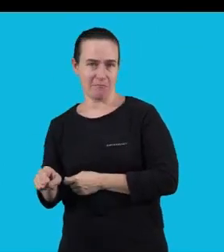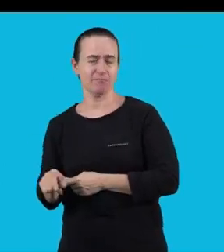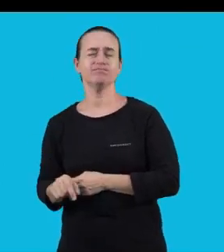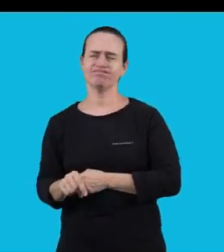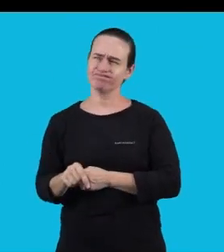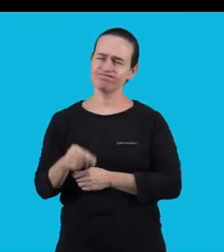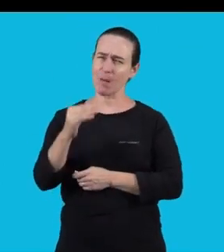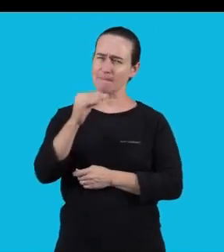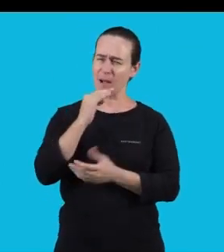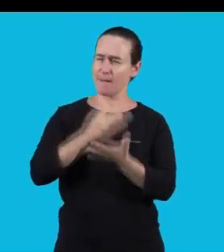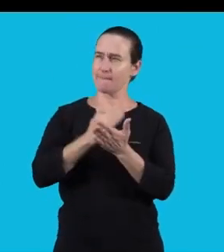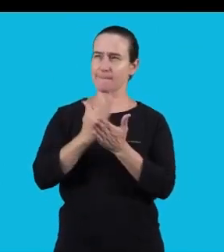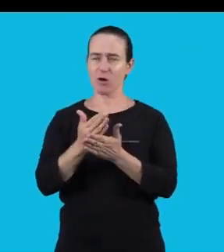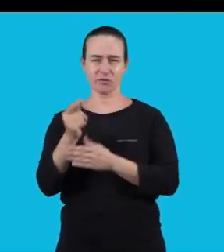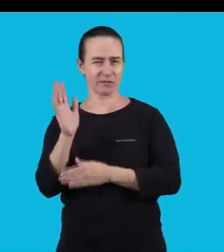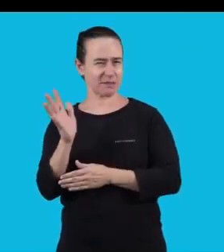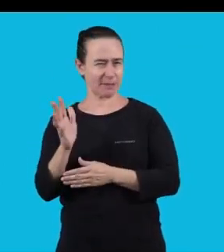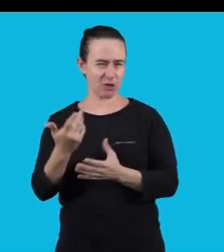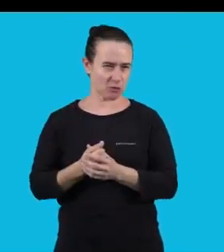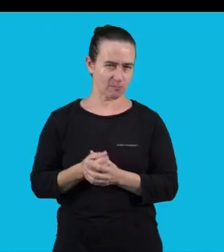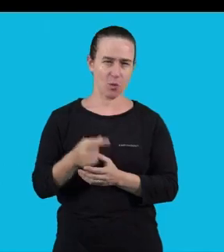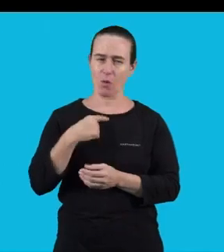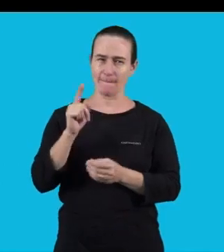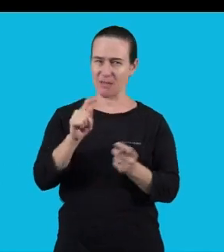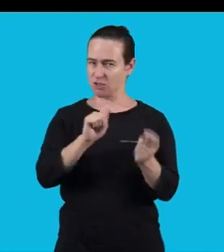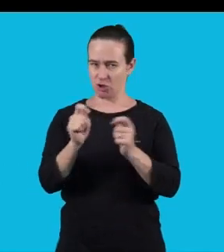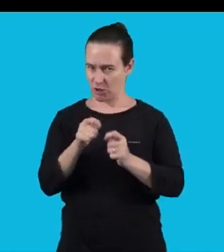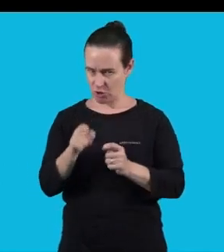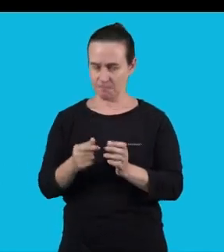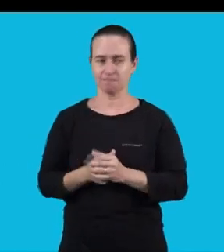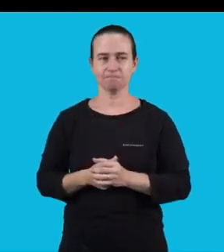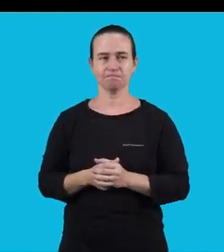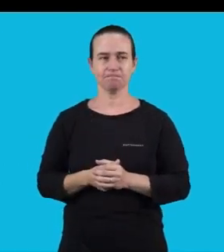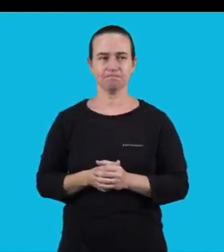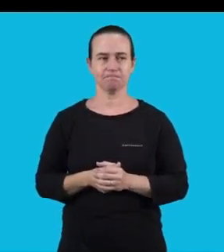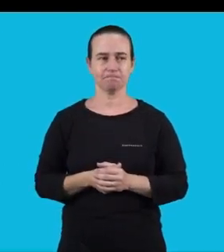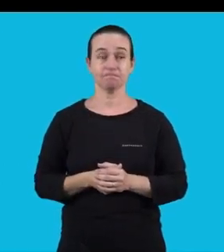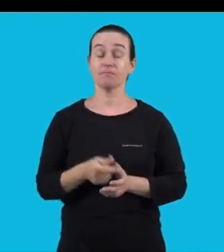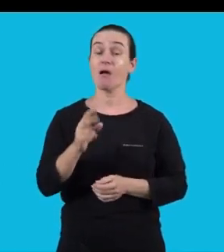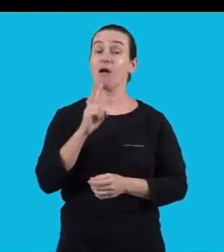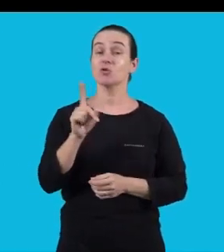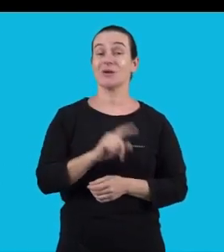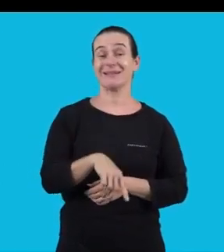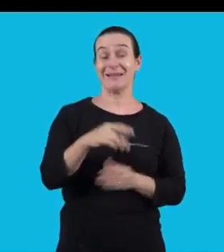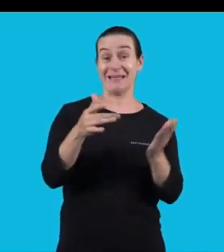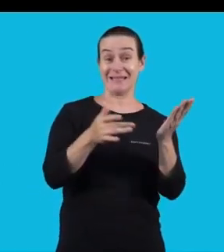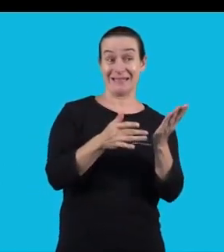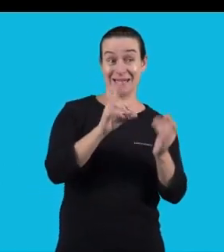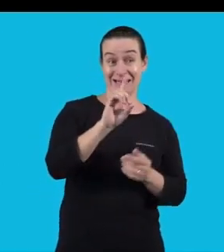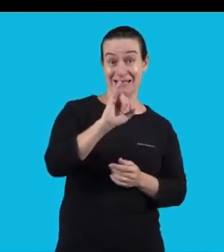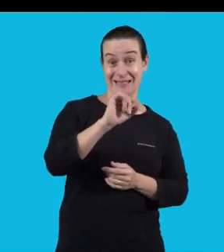your knowledge of parts of speech, you have to change the parts of speech. The answer would